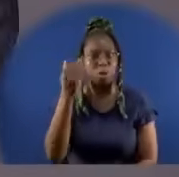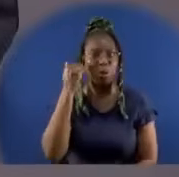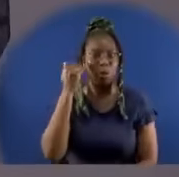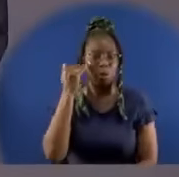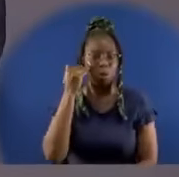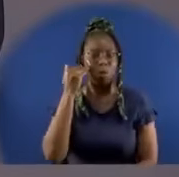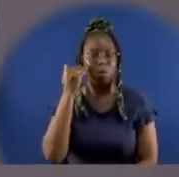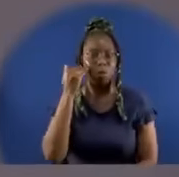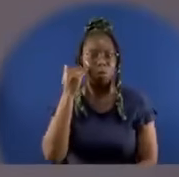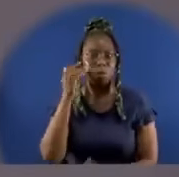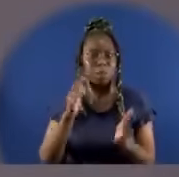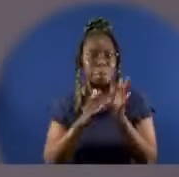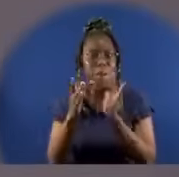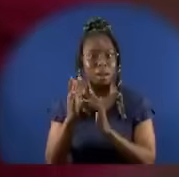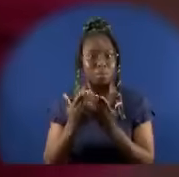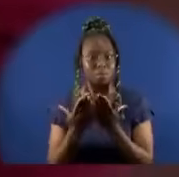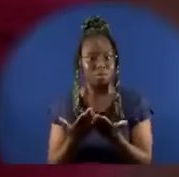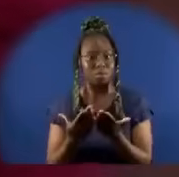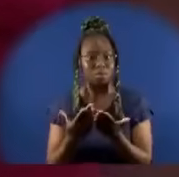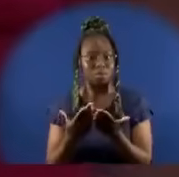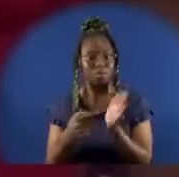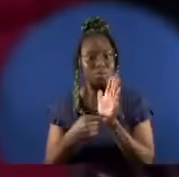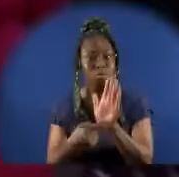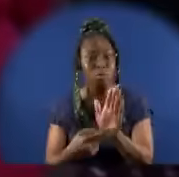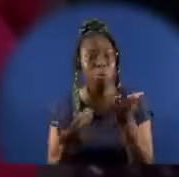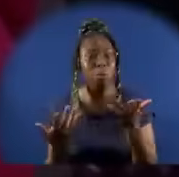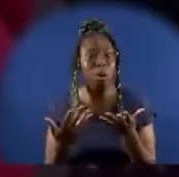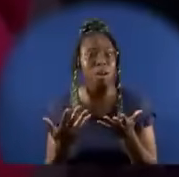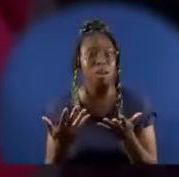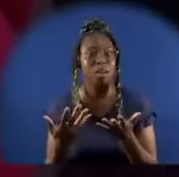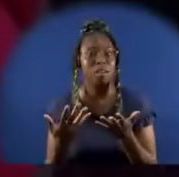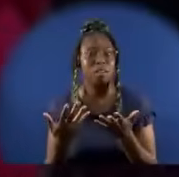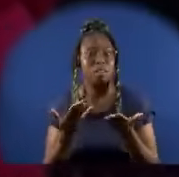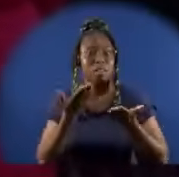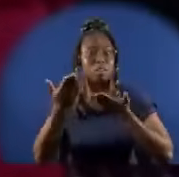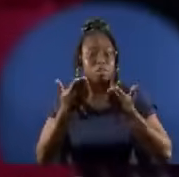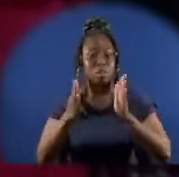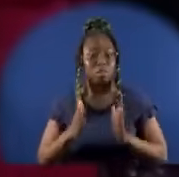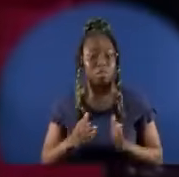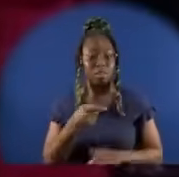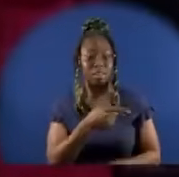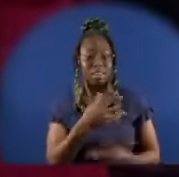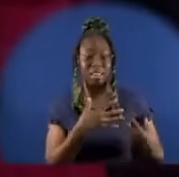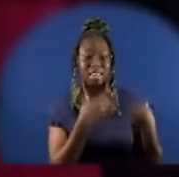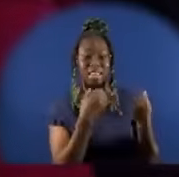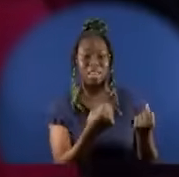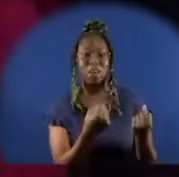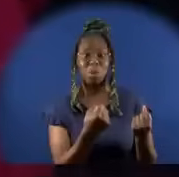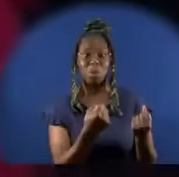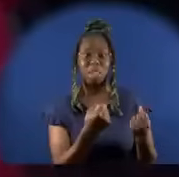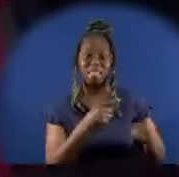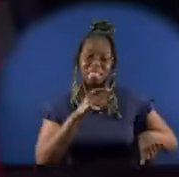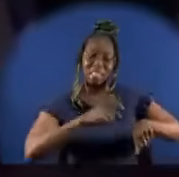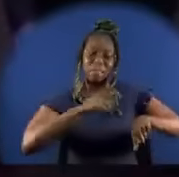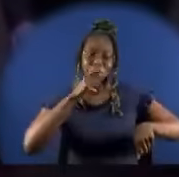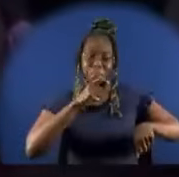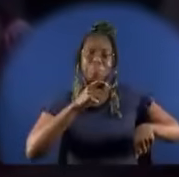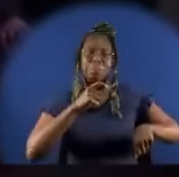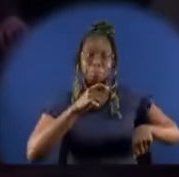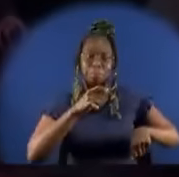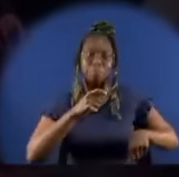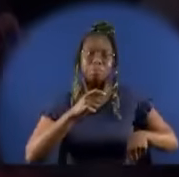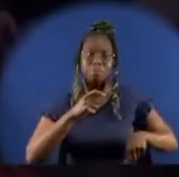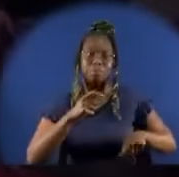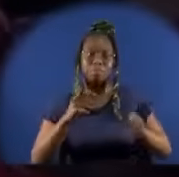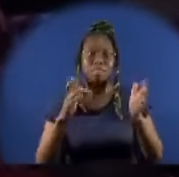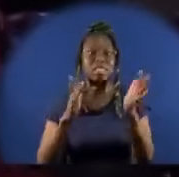And the Bible says that the servant was healed from that very hour. Jesus